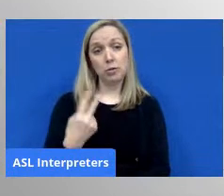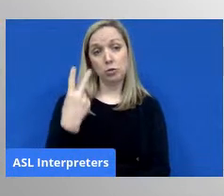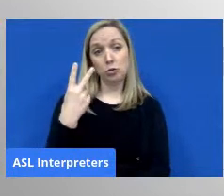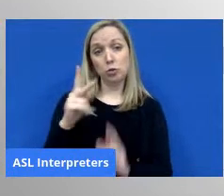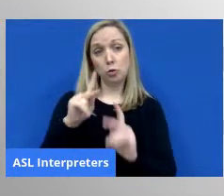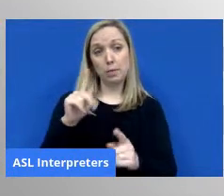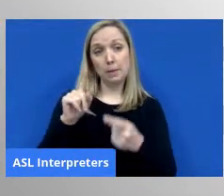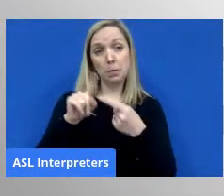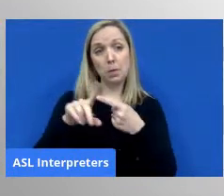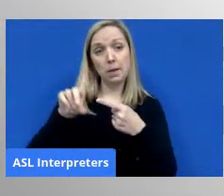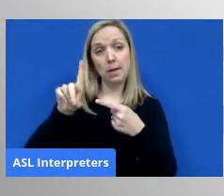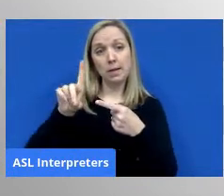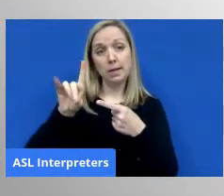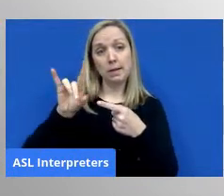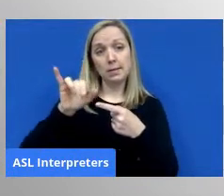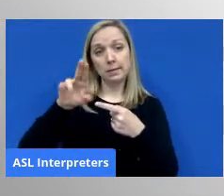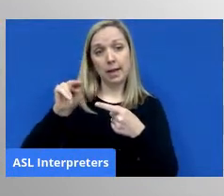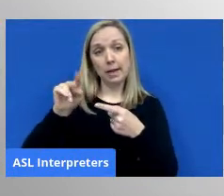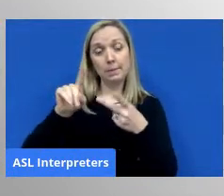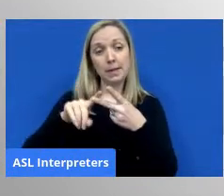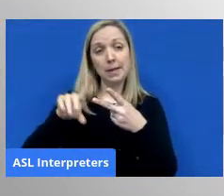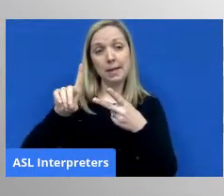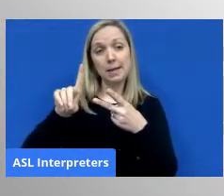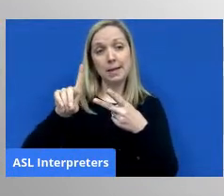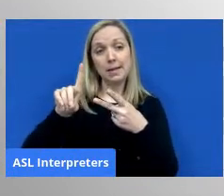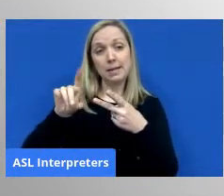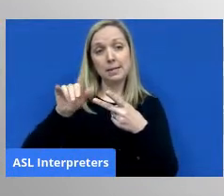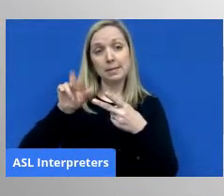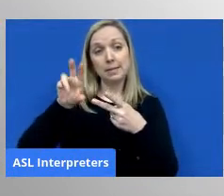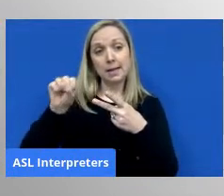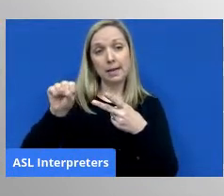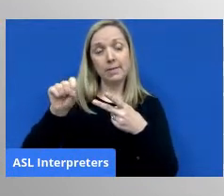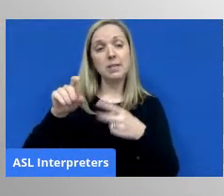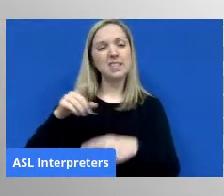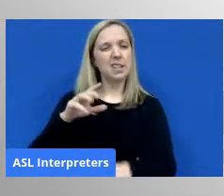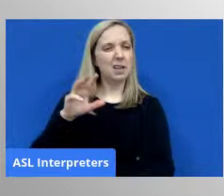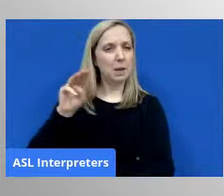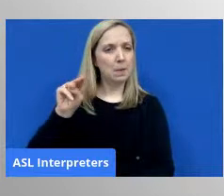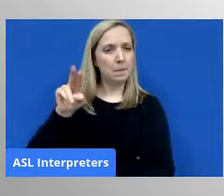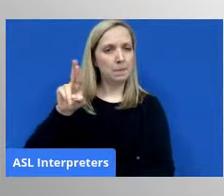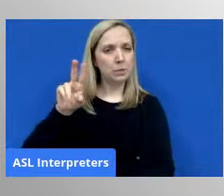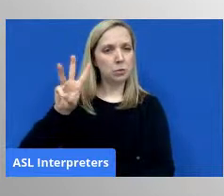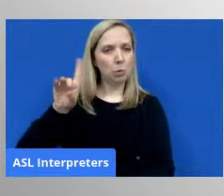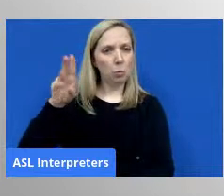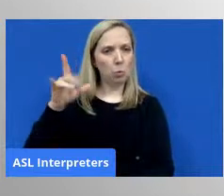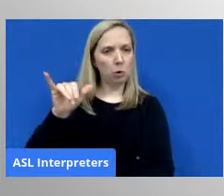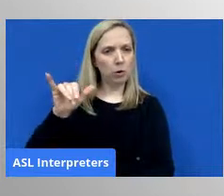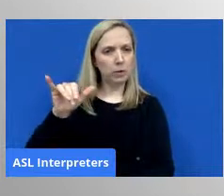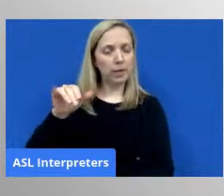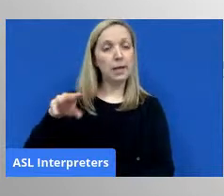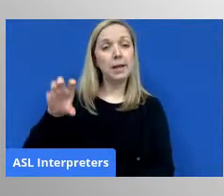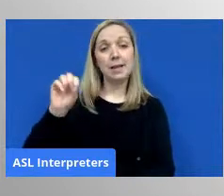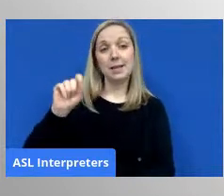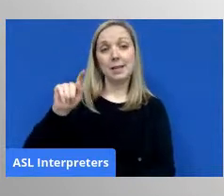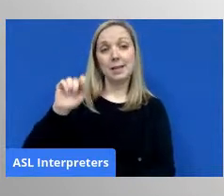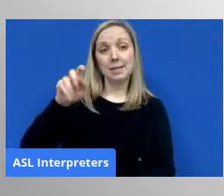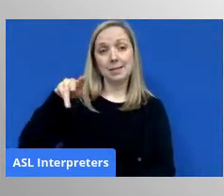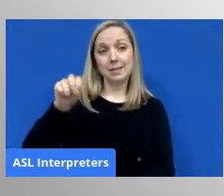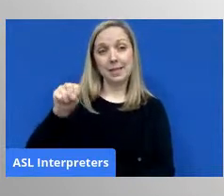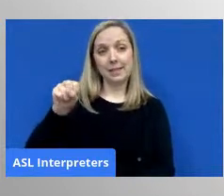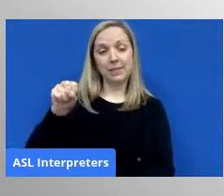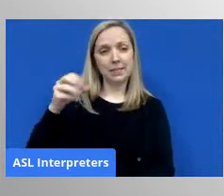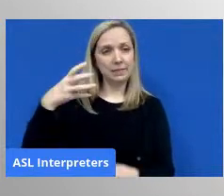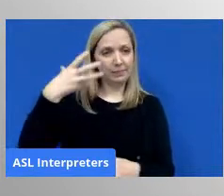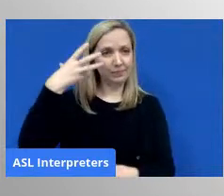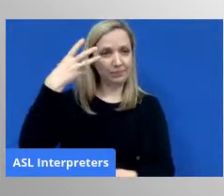Ms. Davis, but Mr. Worthy and Mr. Stevens are gone. So we do need at least another person, I would think. And Mr. Pruitt, you